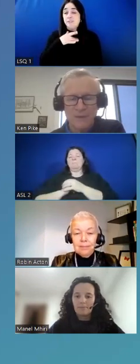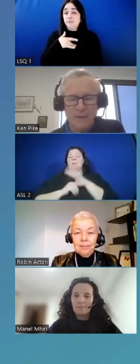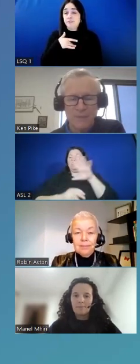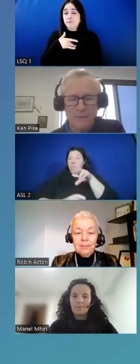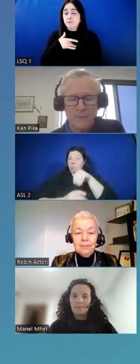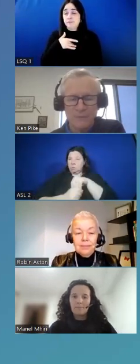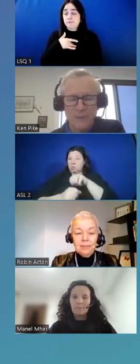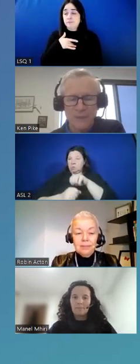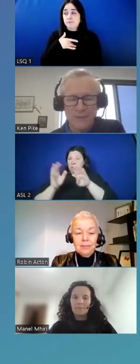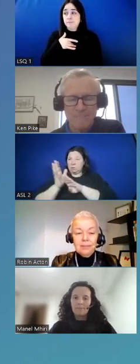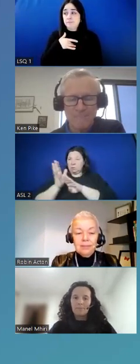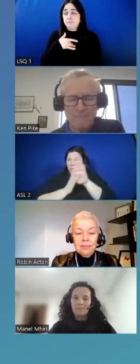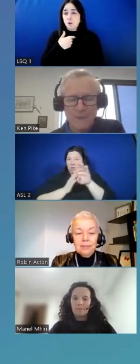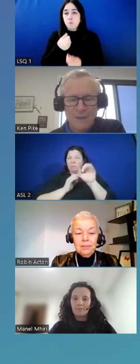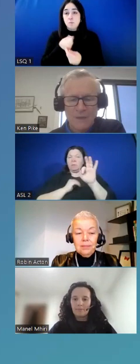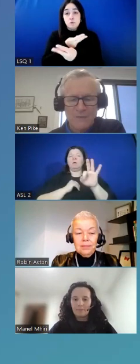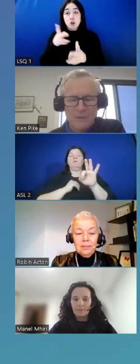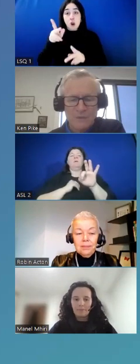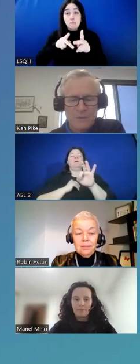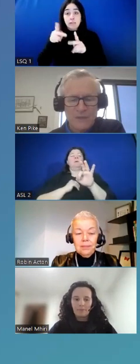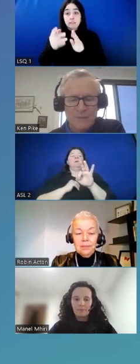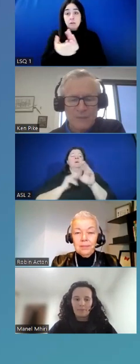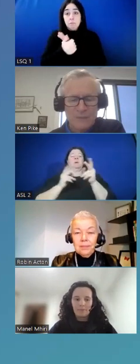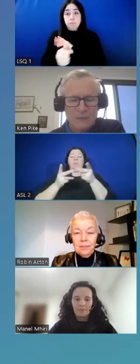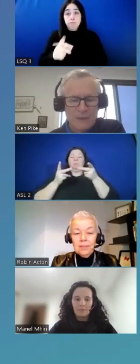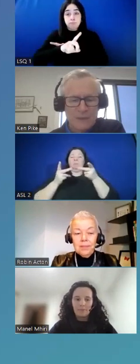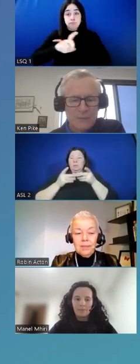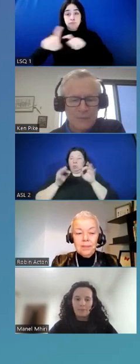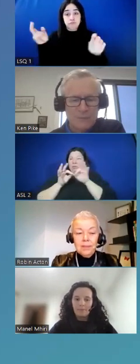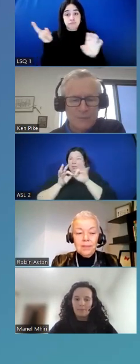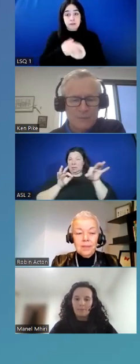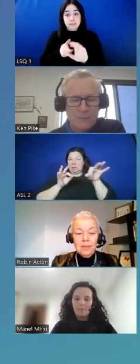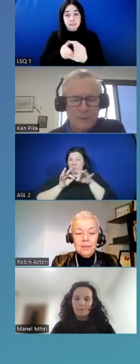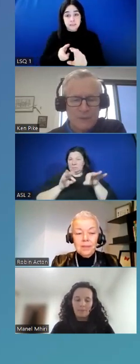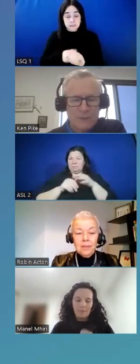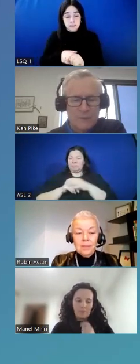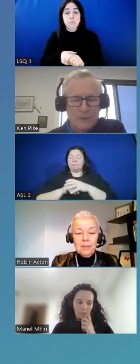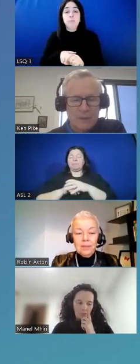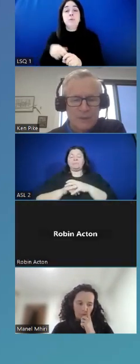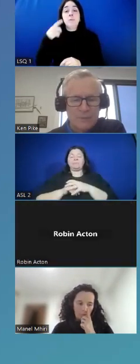participated in the development of the position statement.